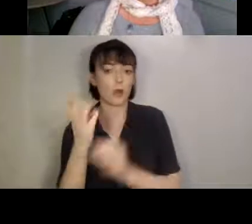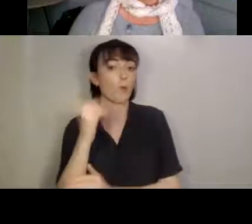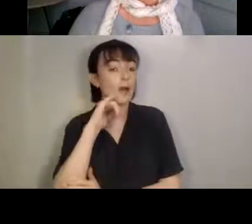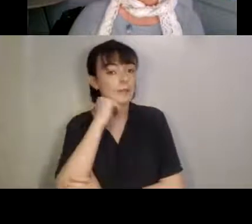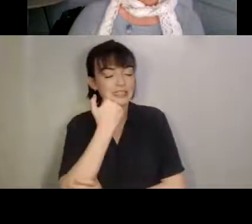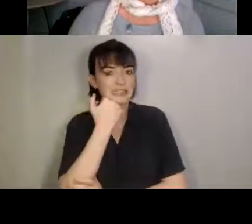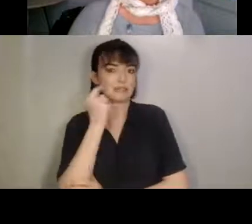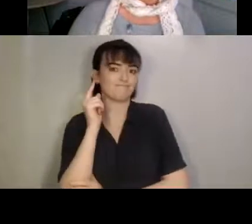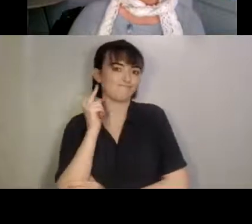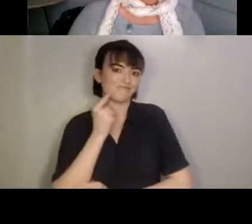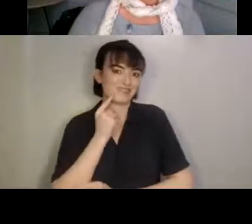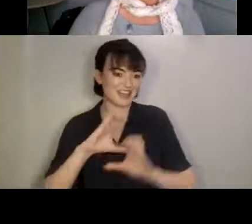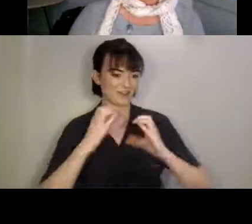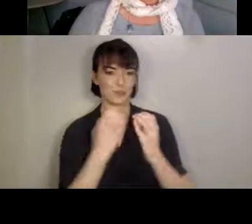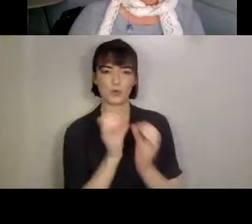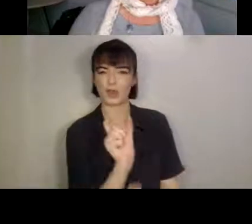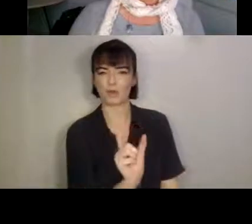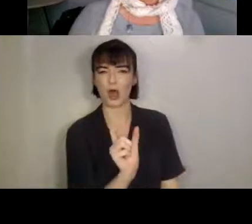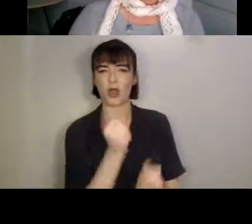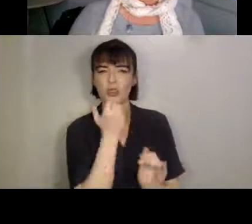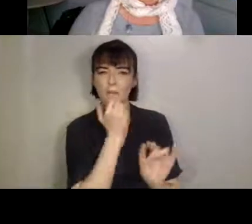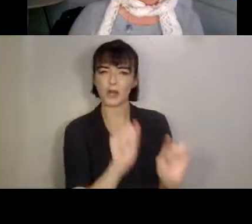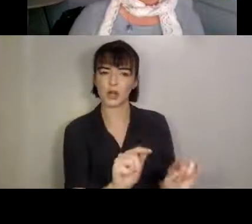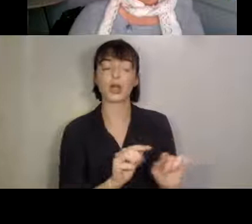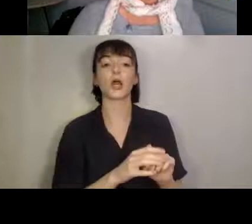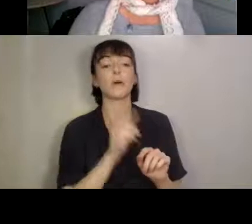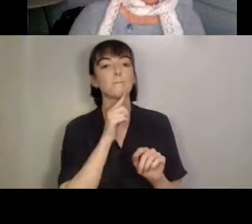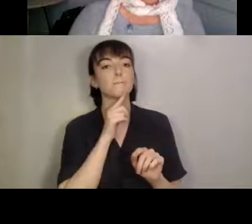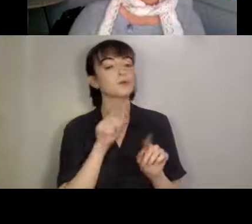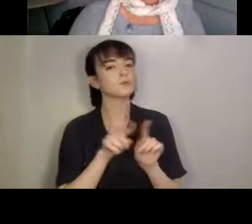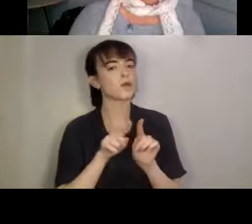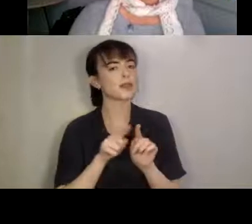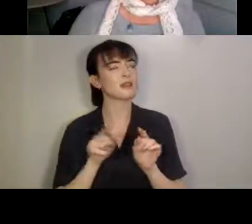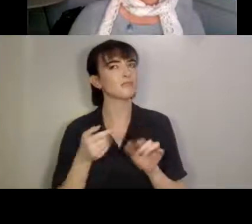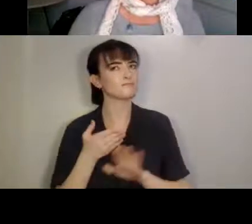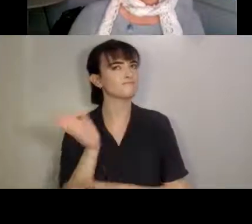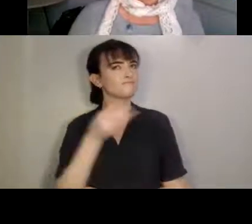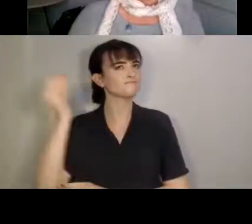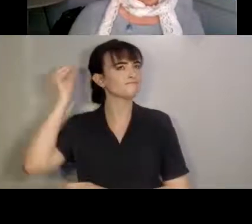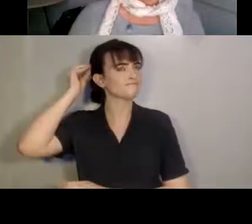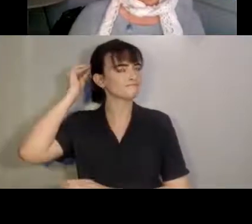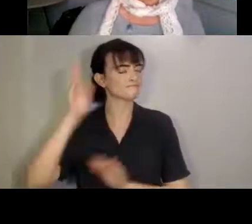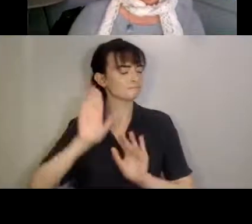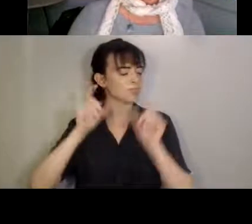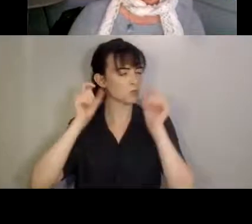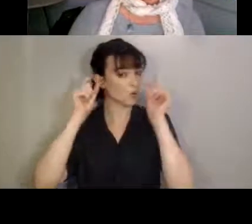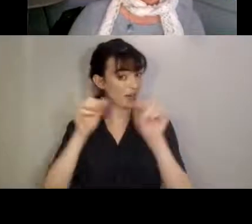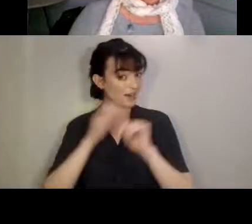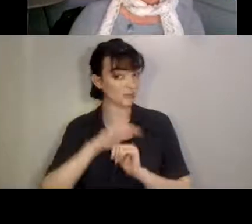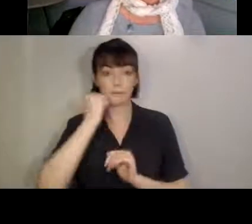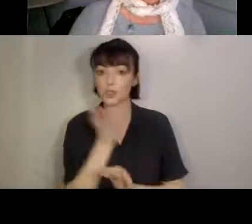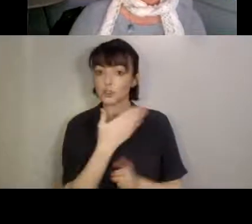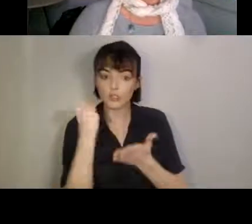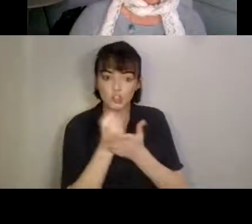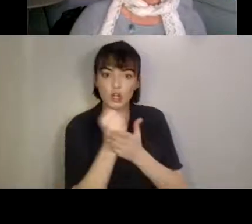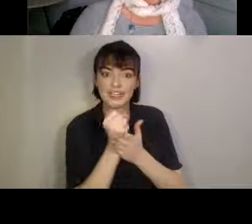community being small. But we also have to just be a little bit cautious, because when we're looking at small numbers, the risks